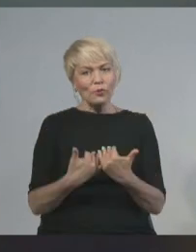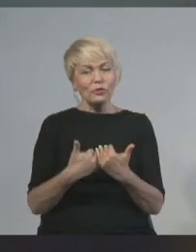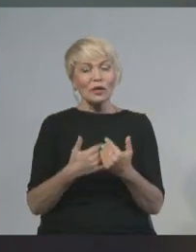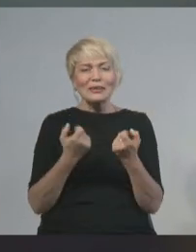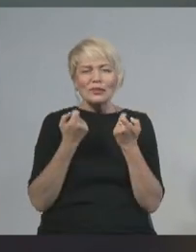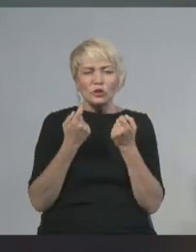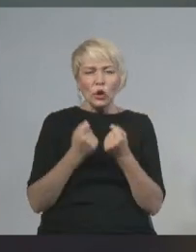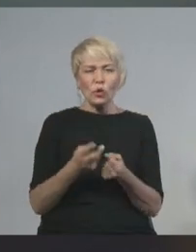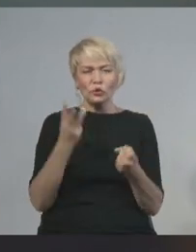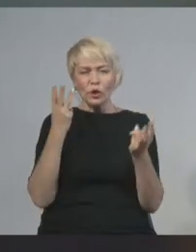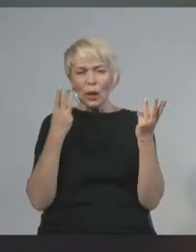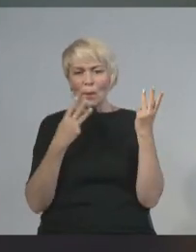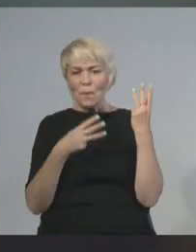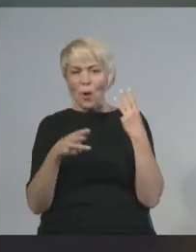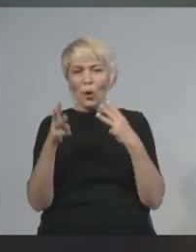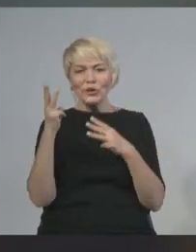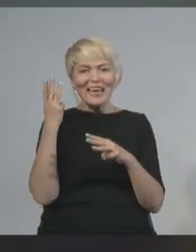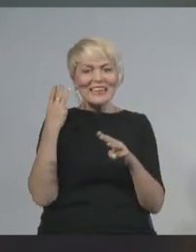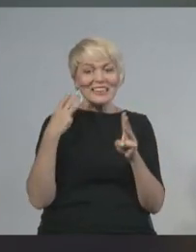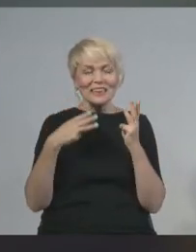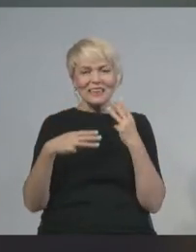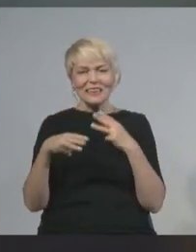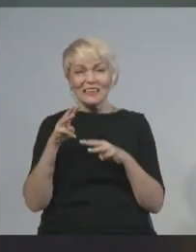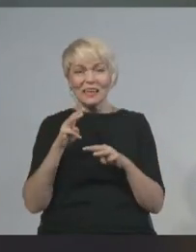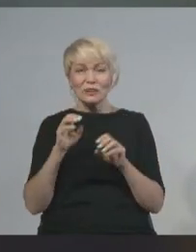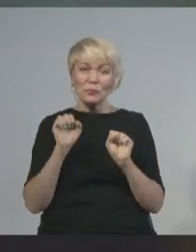by modernizing